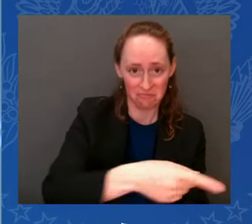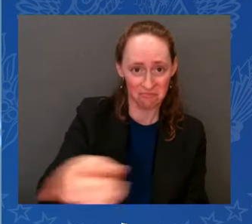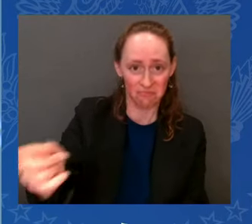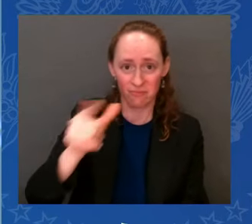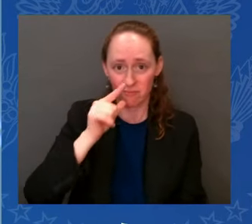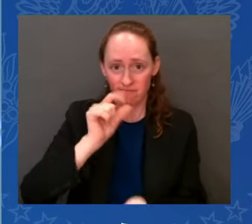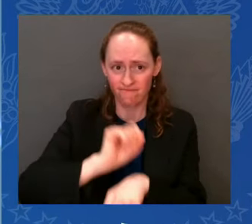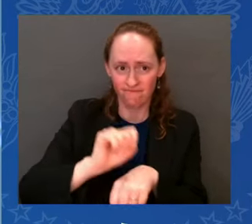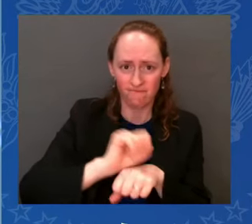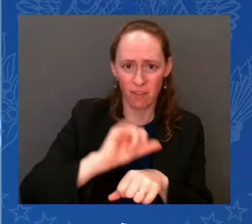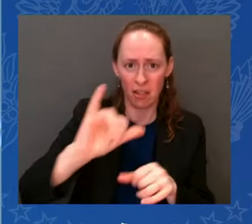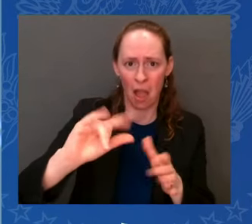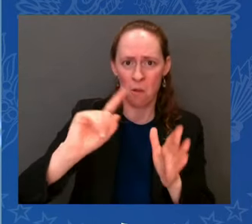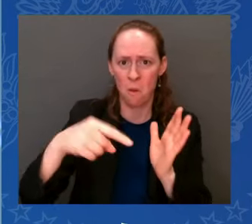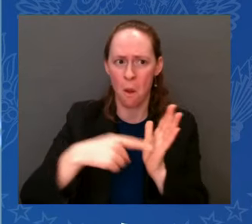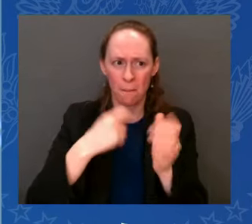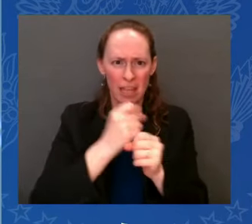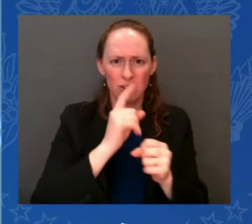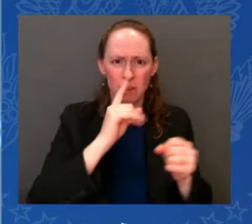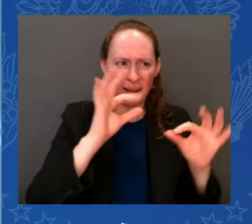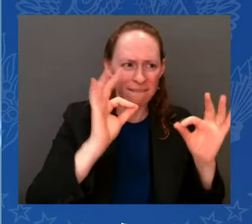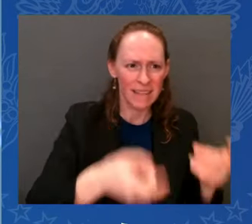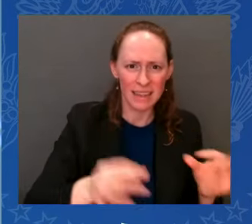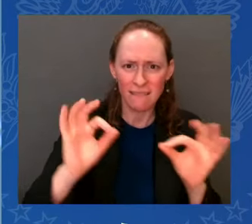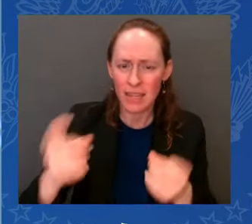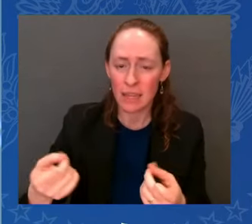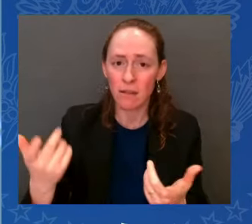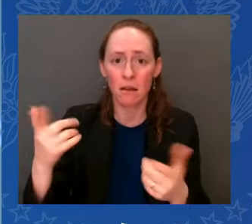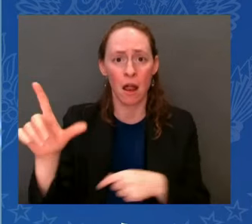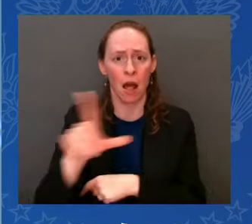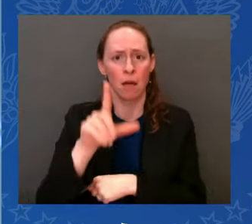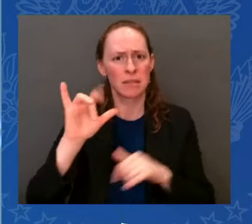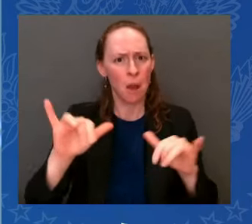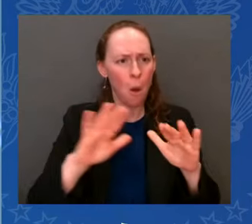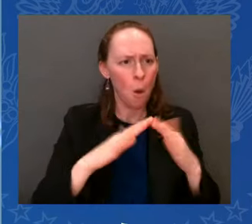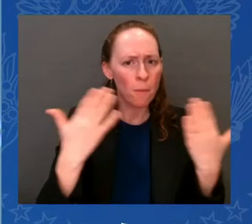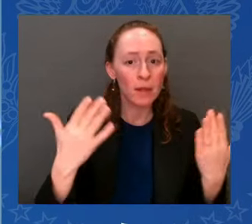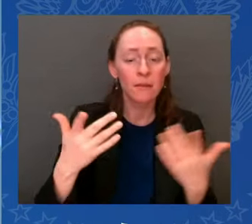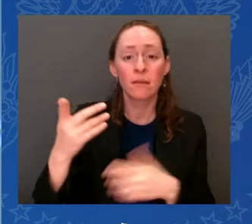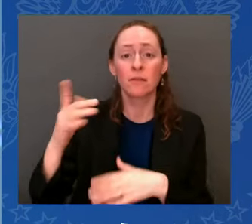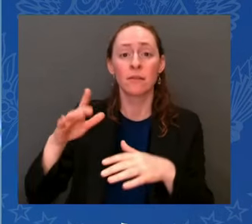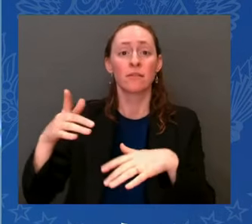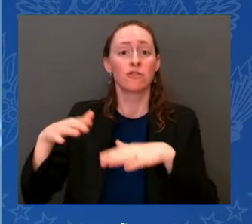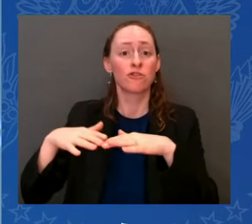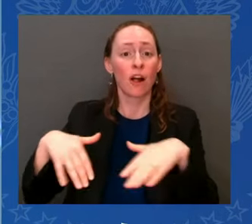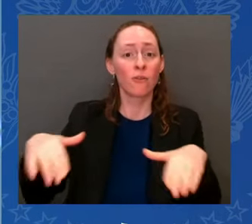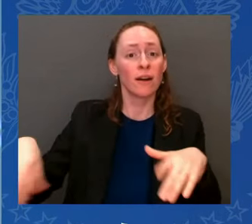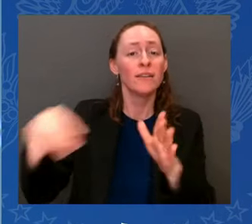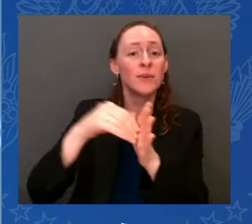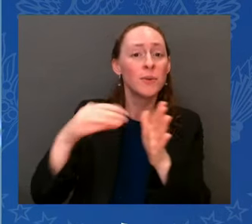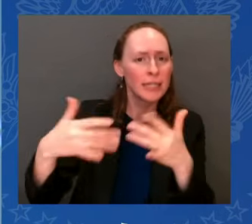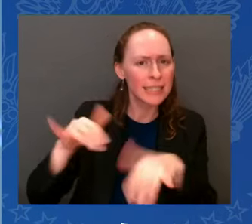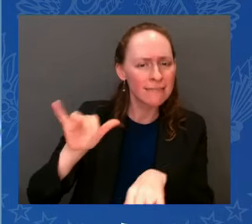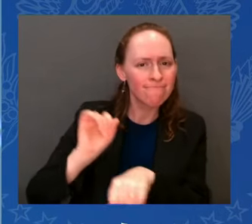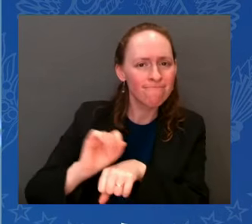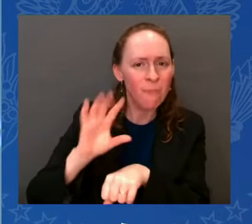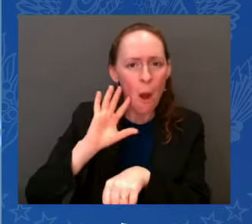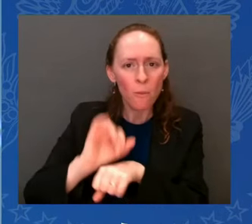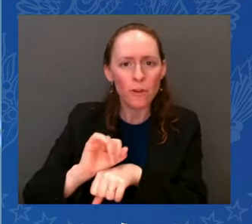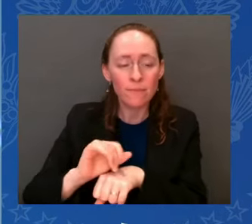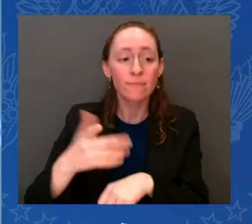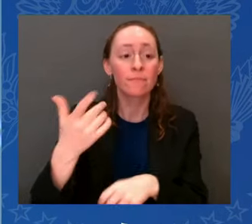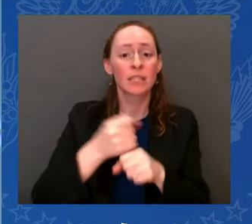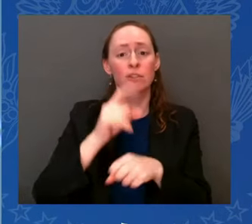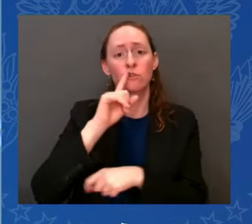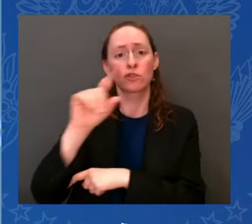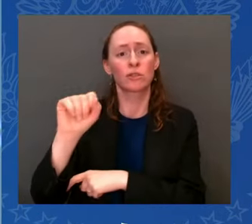The sewer system is backing up into the creek and their basements, so you make sure that your public health department runs smoothly,